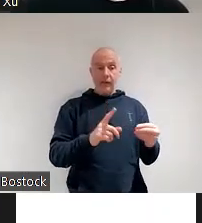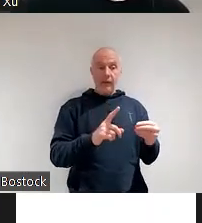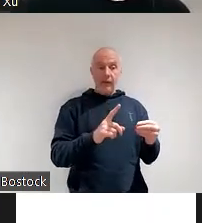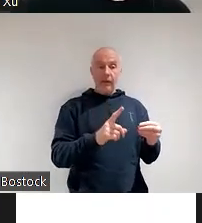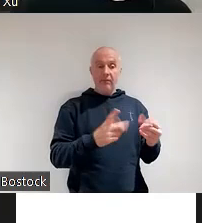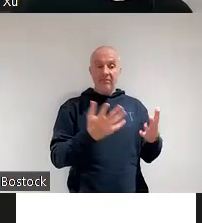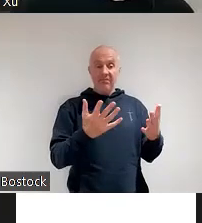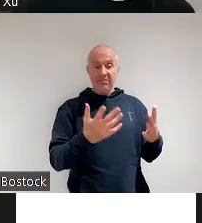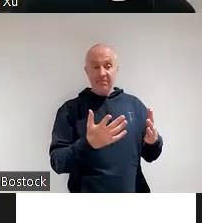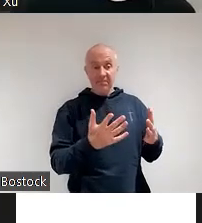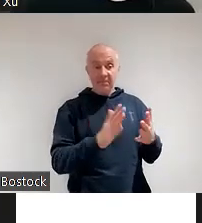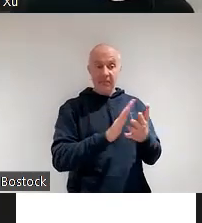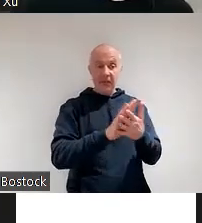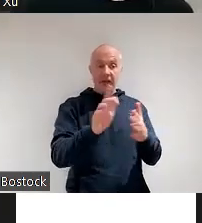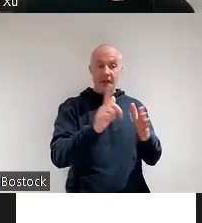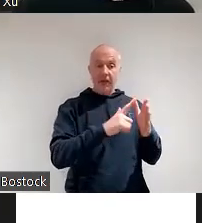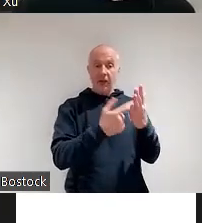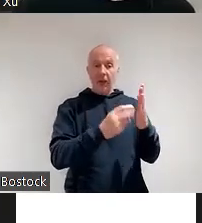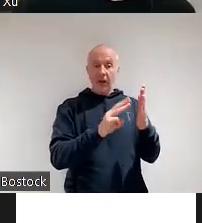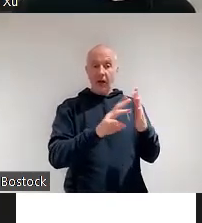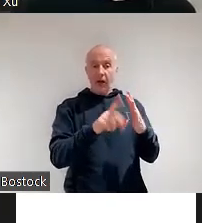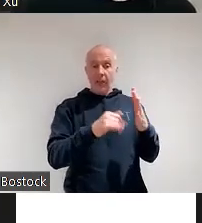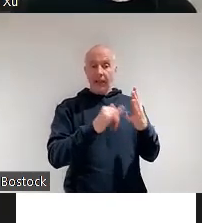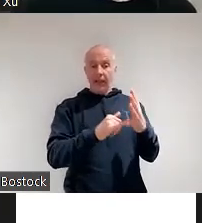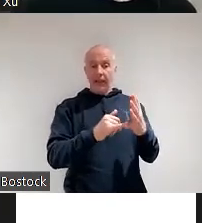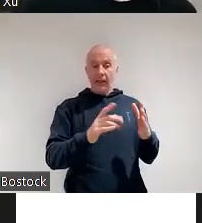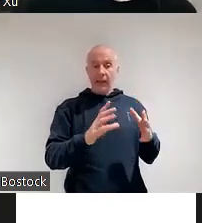component. They go with a PFC, which is a power factor